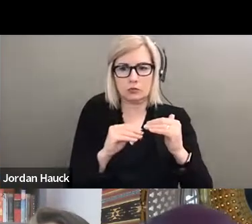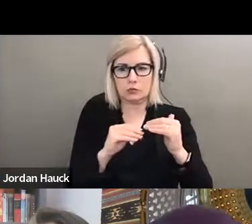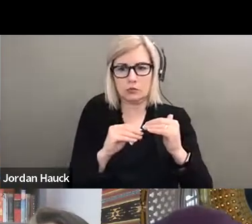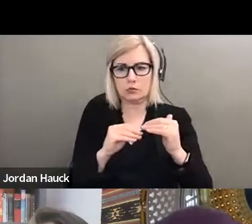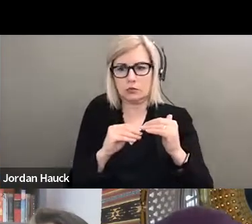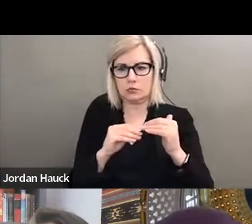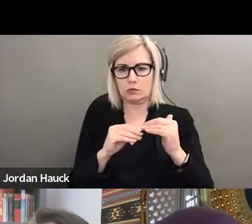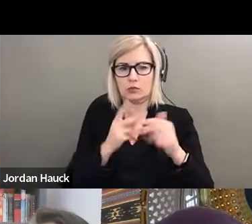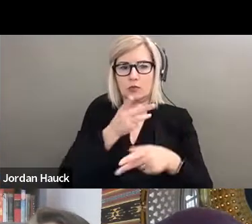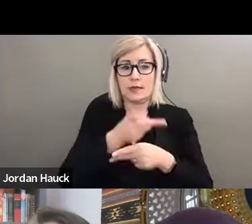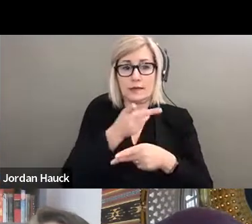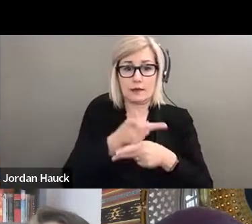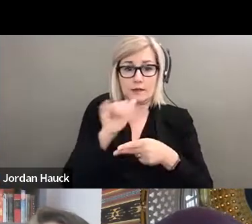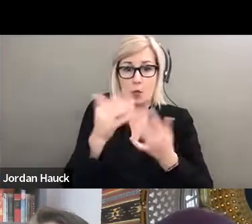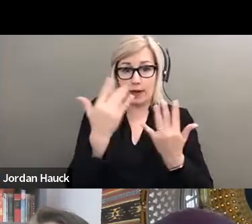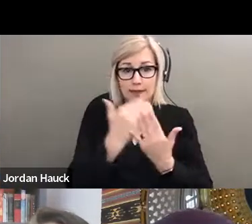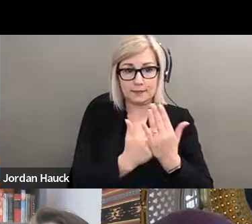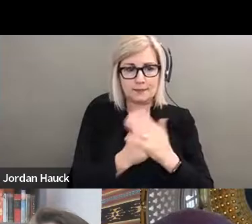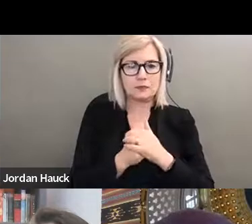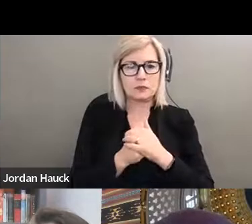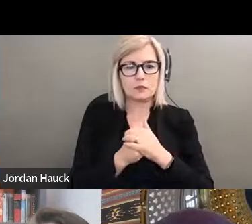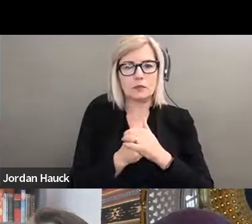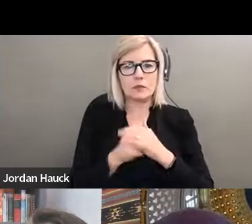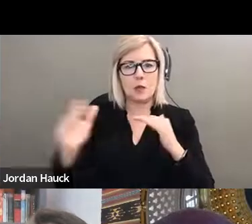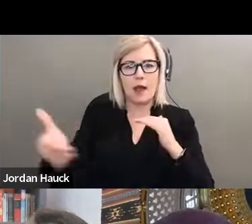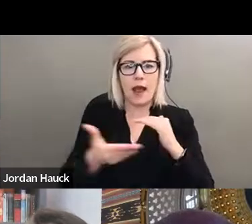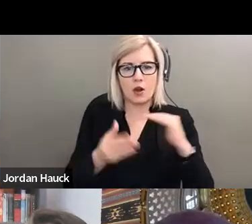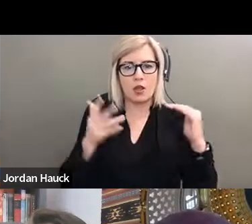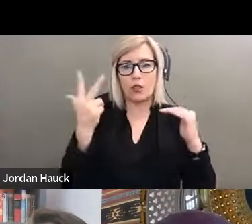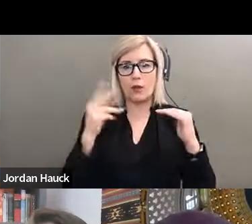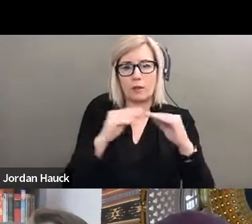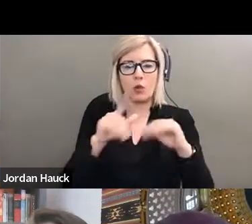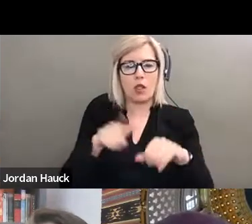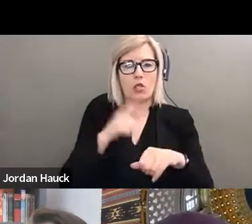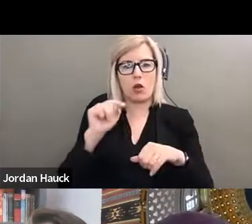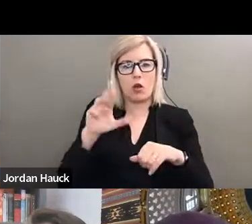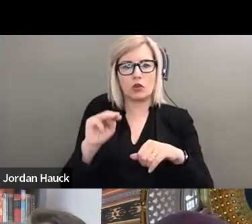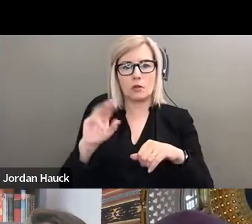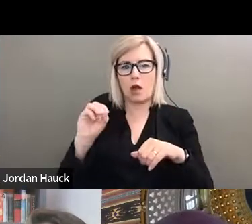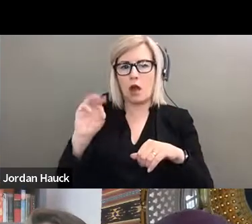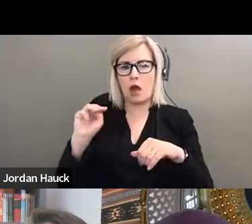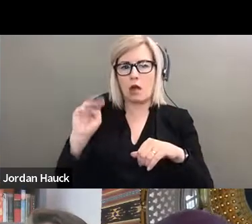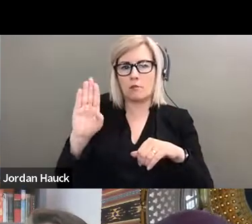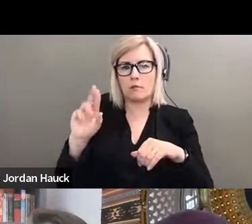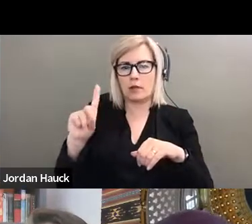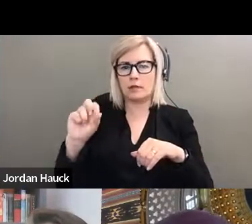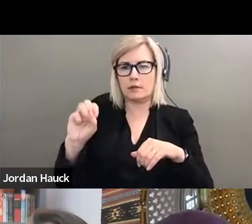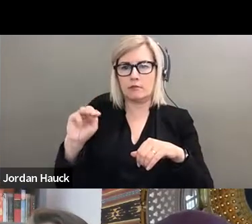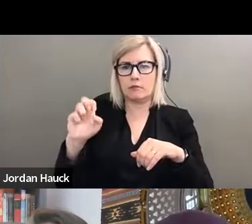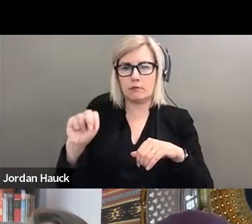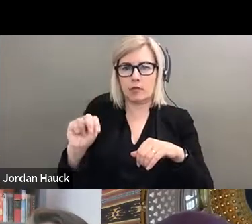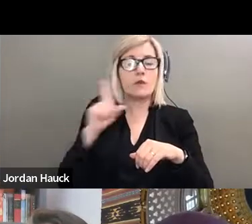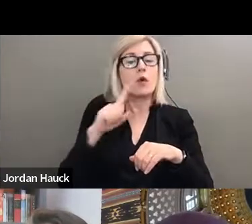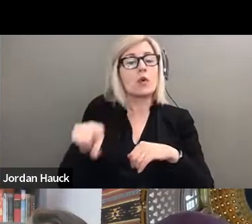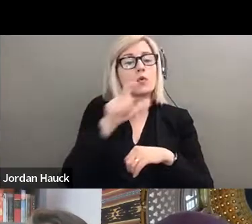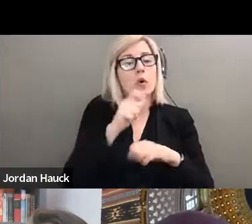to take care of that. They're going to hire 3 more long-term care ombudsmen. So for those that are living in